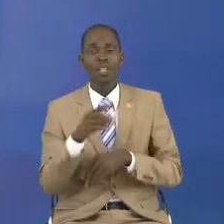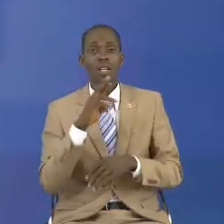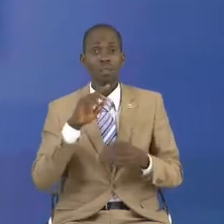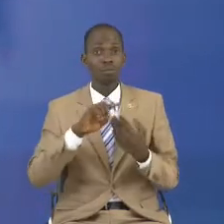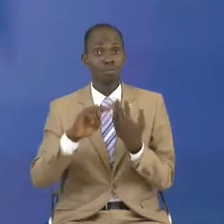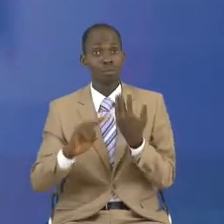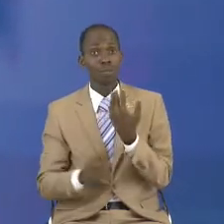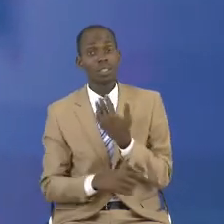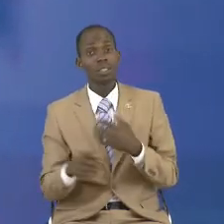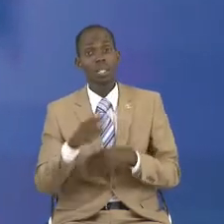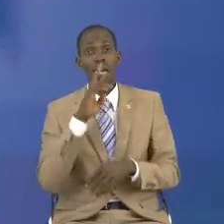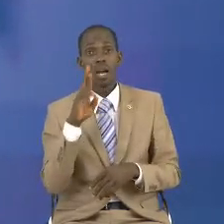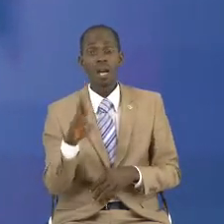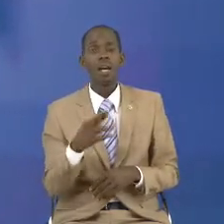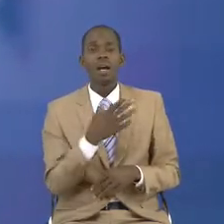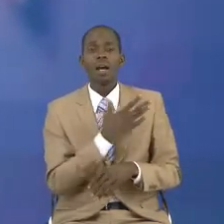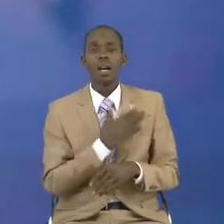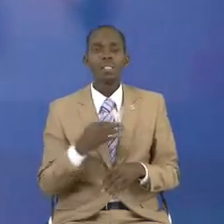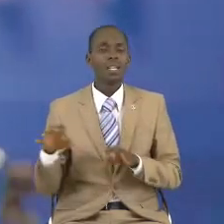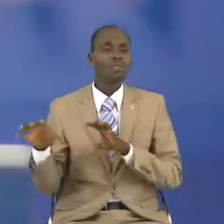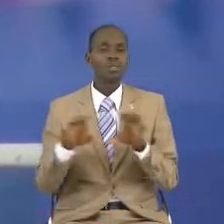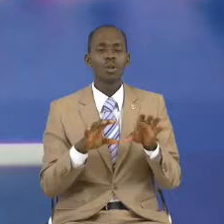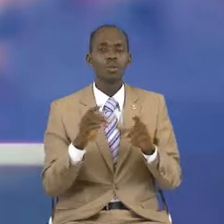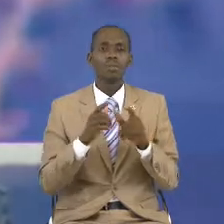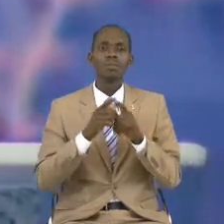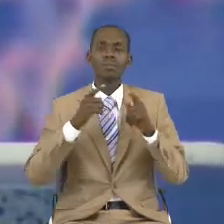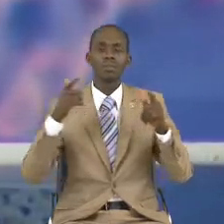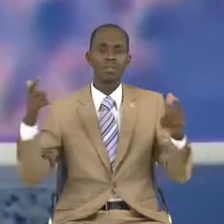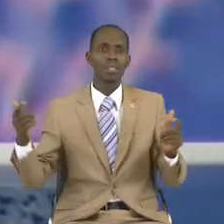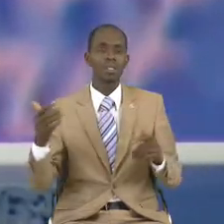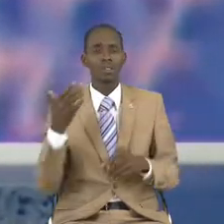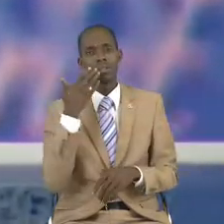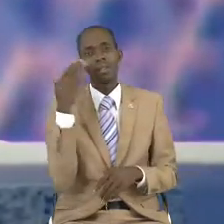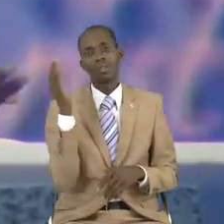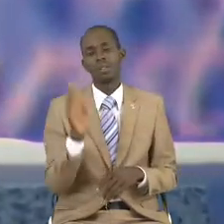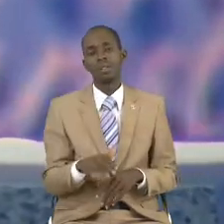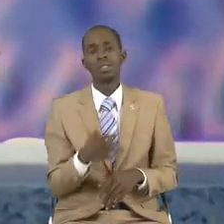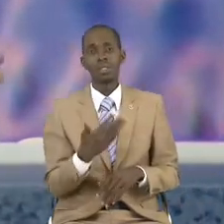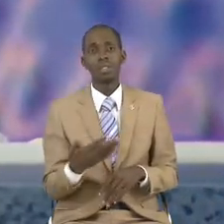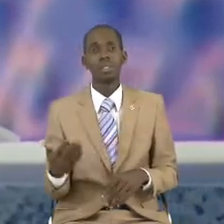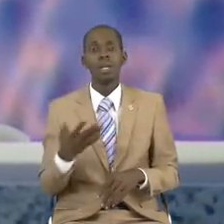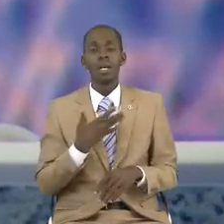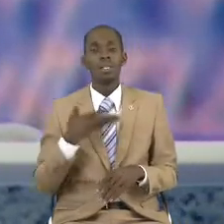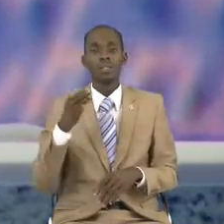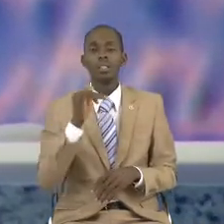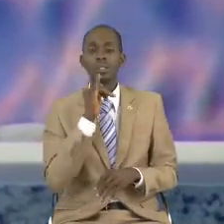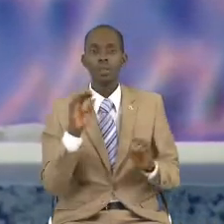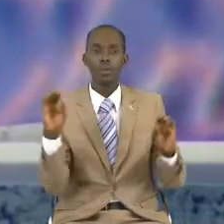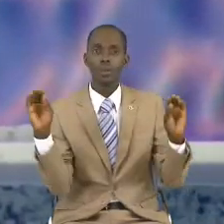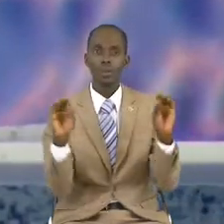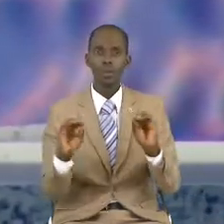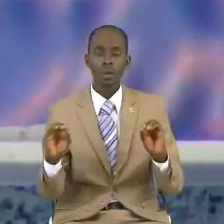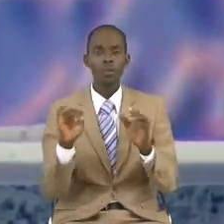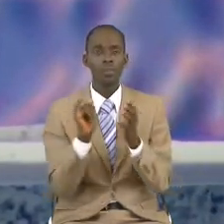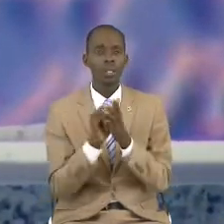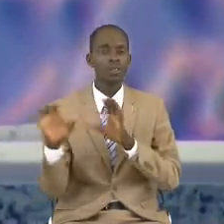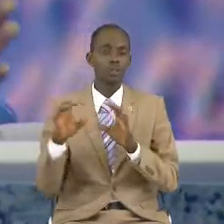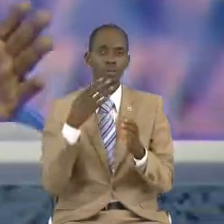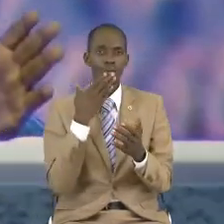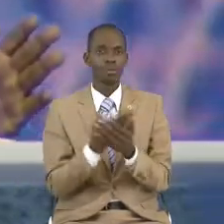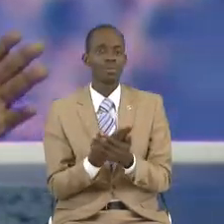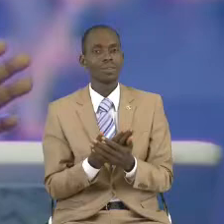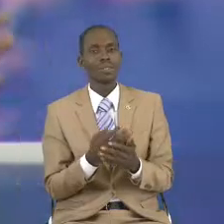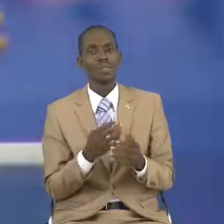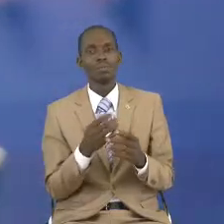iniquity there is no one that does good that's it all have seen